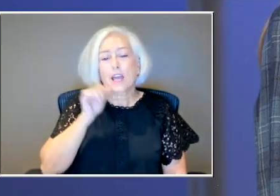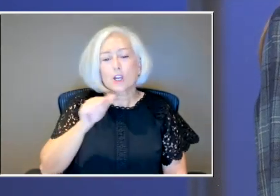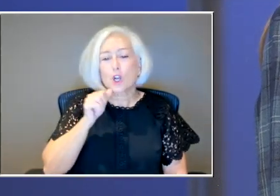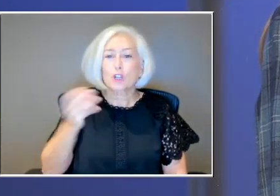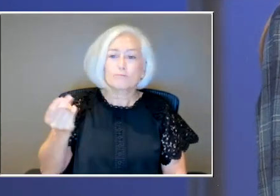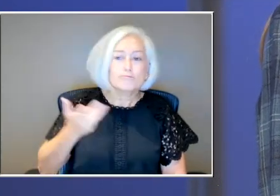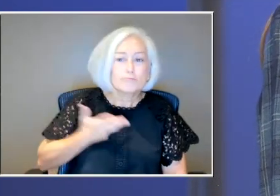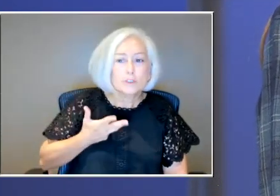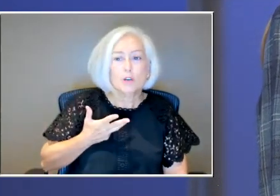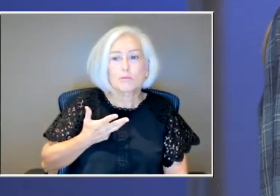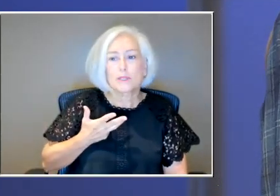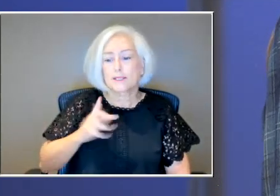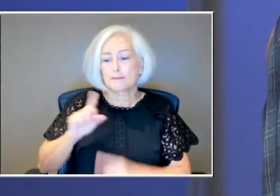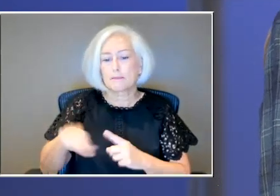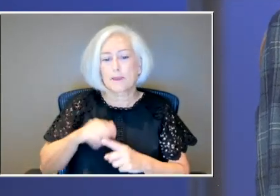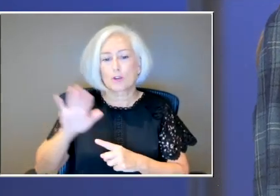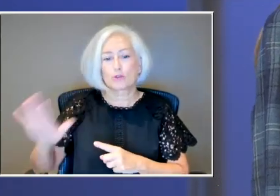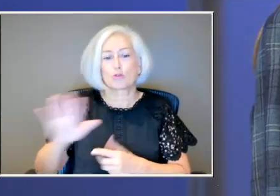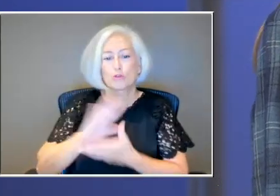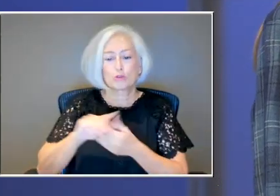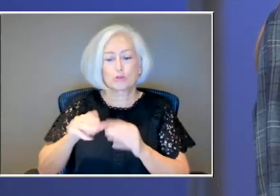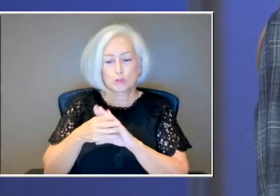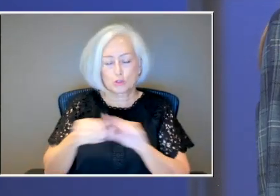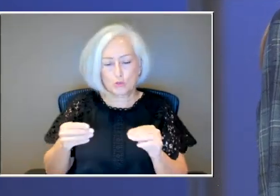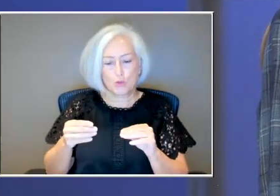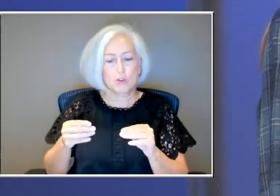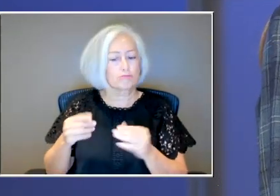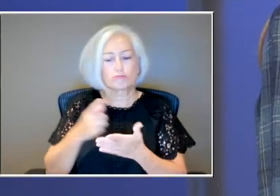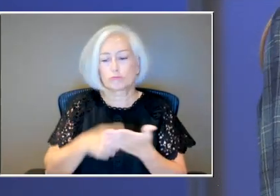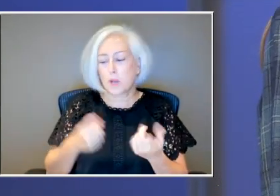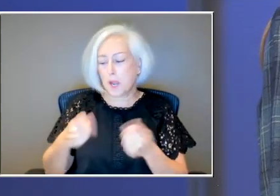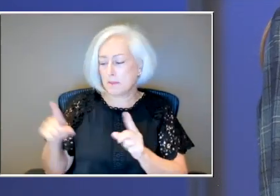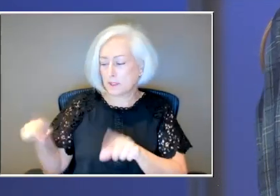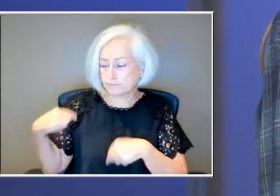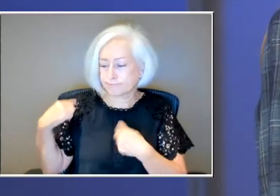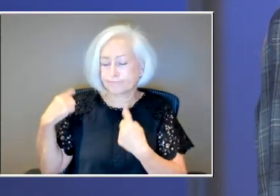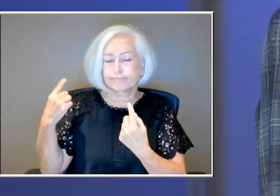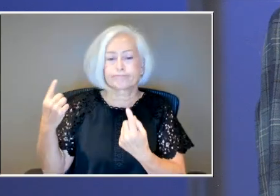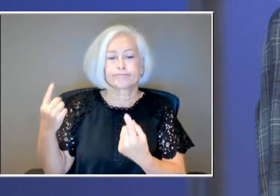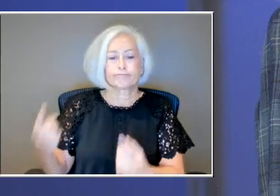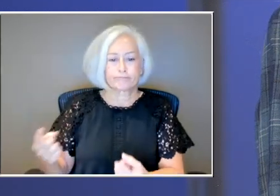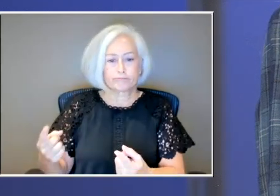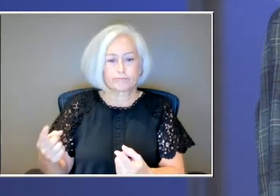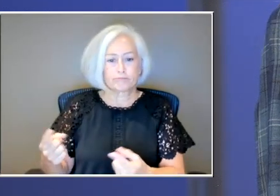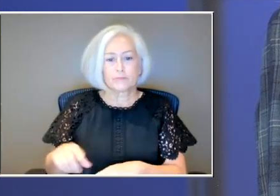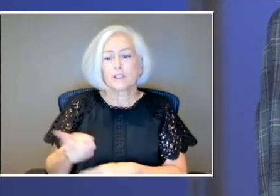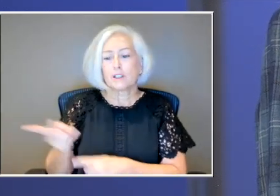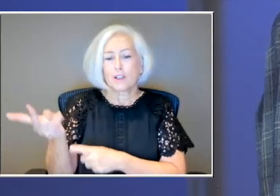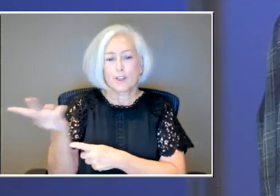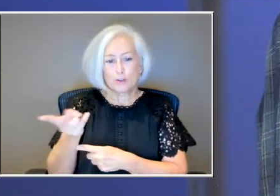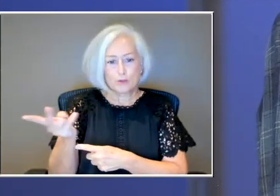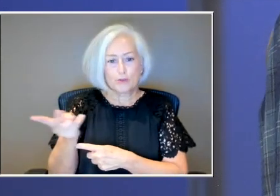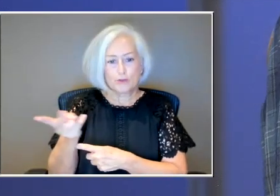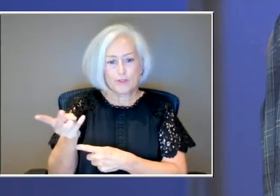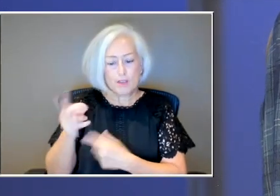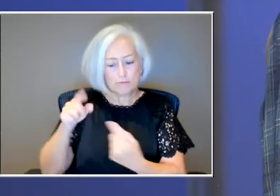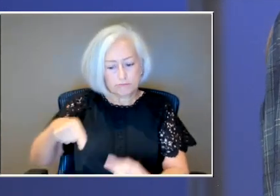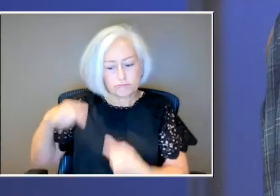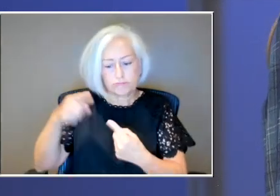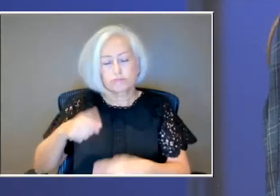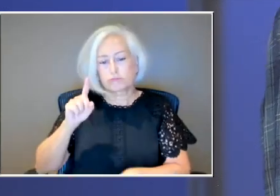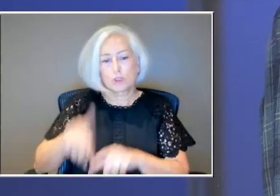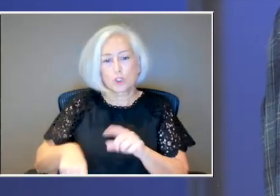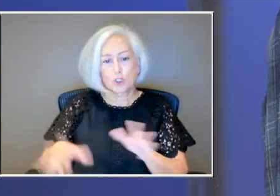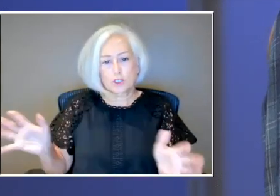she came to that part in her journey. And she and her partner had been struggling with infertility for like